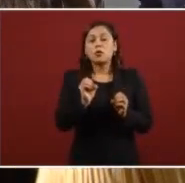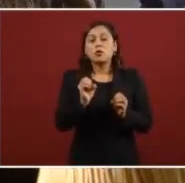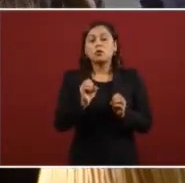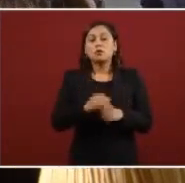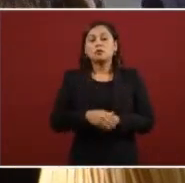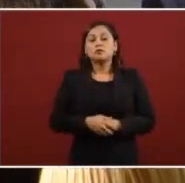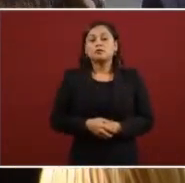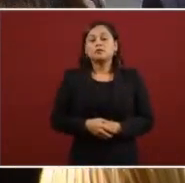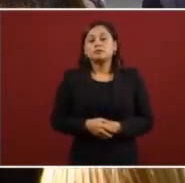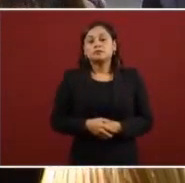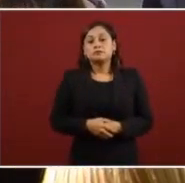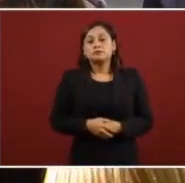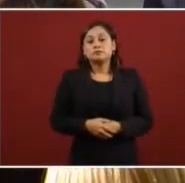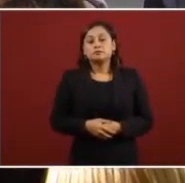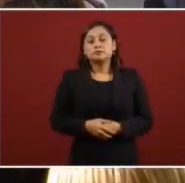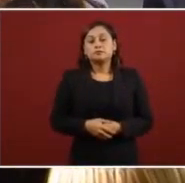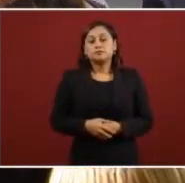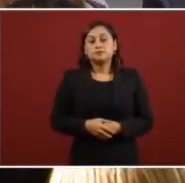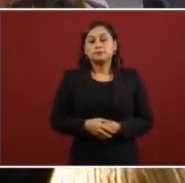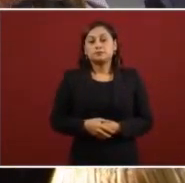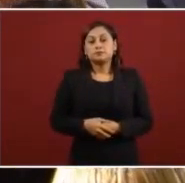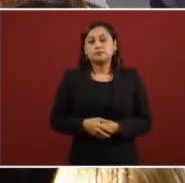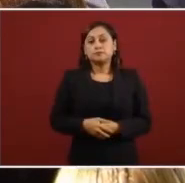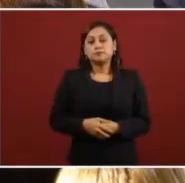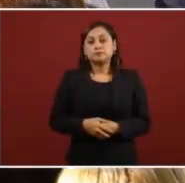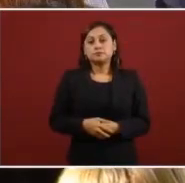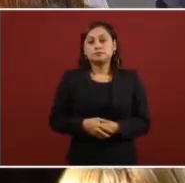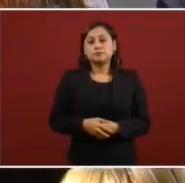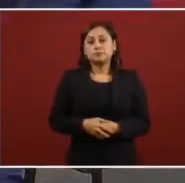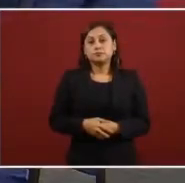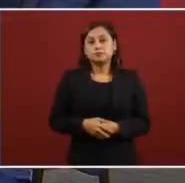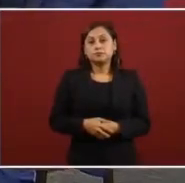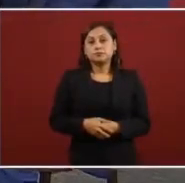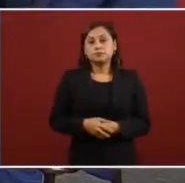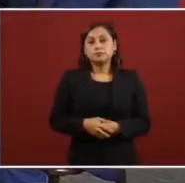or due to the increase